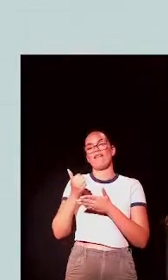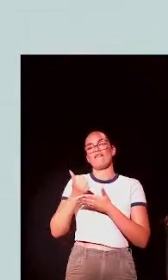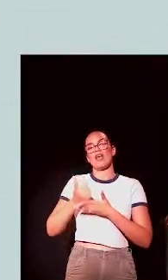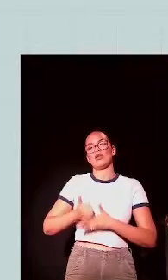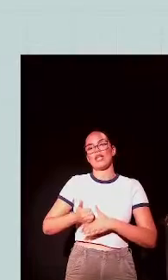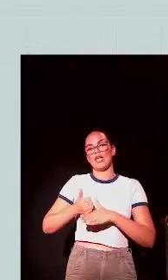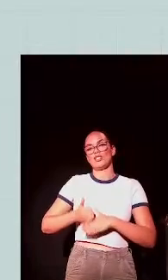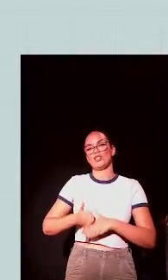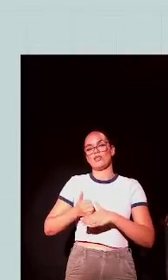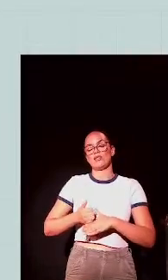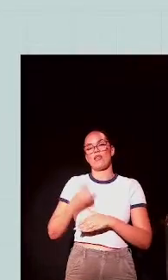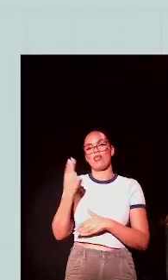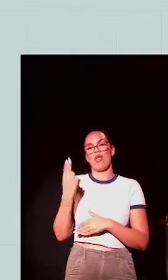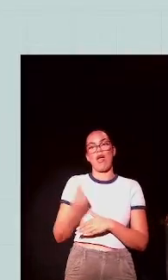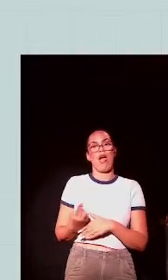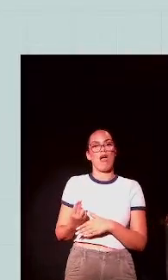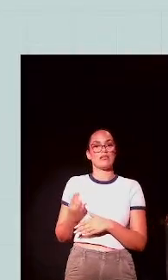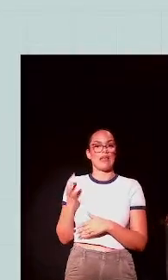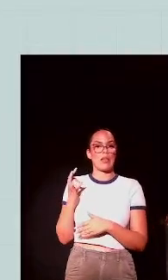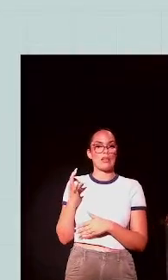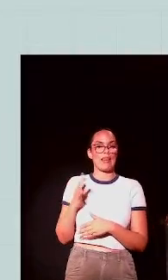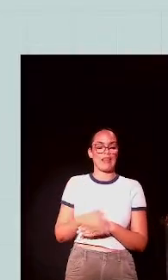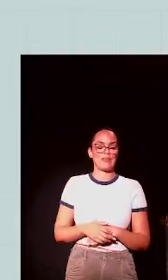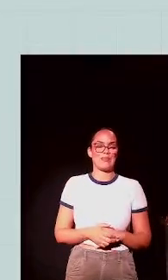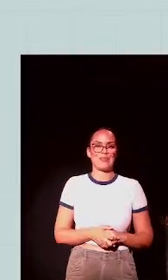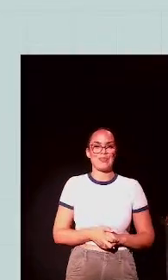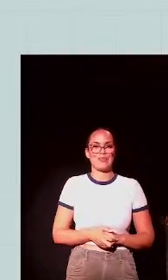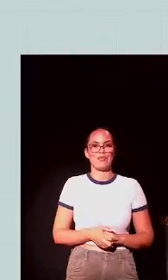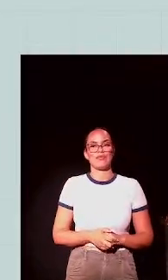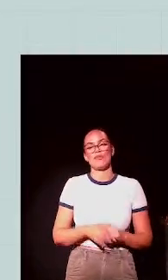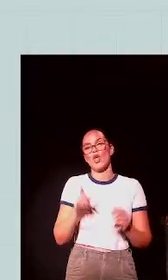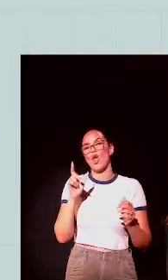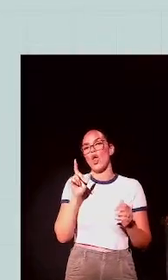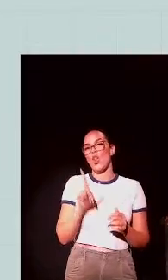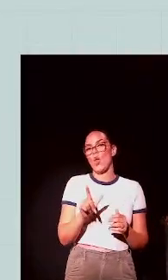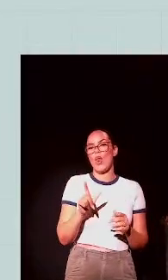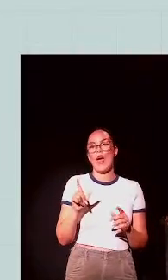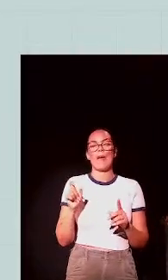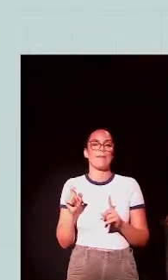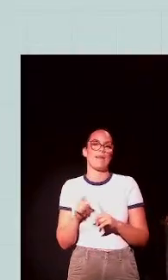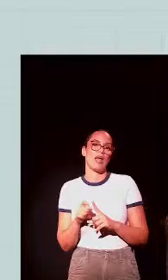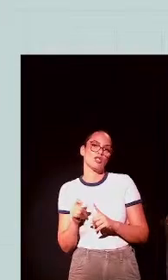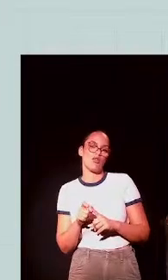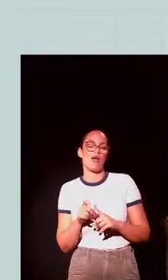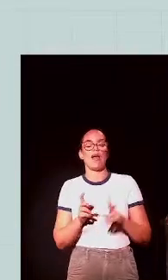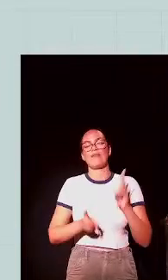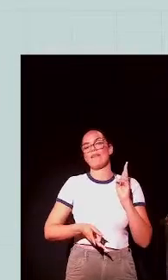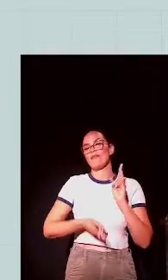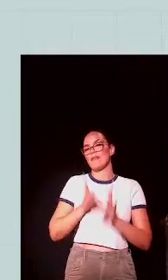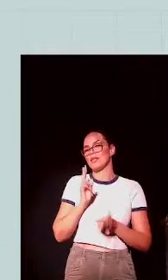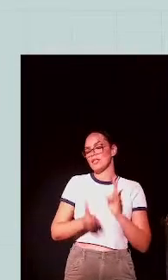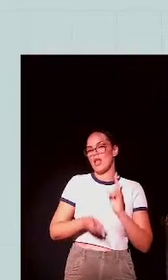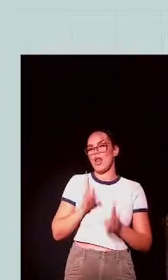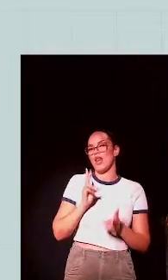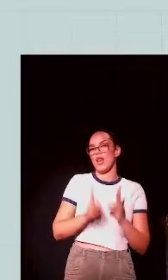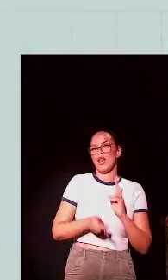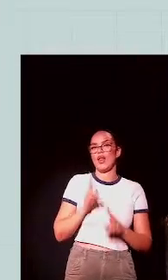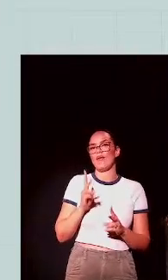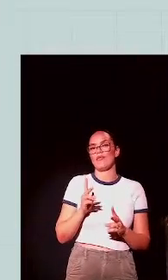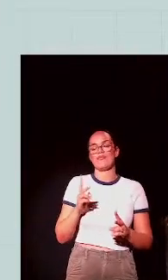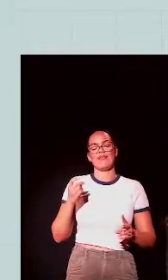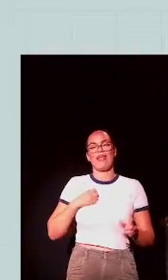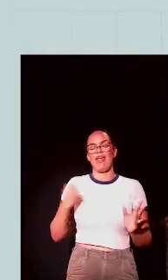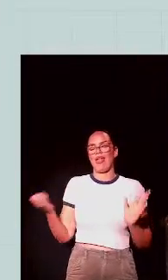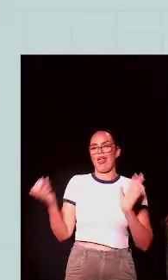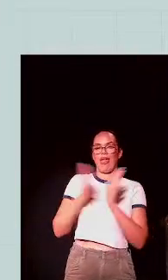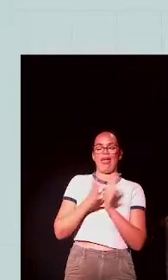none of this could happen. Absolutely vital. Lorna and Petra, indefatigable BSL interpreters. We throw all sorts of tech